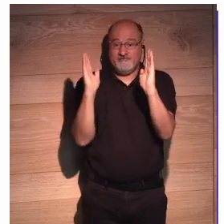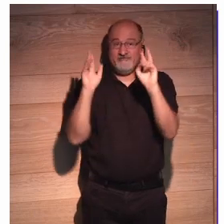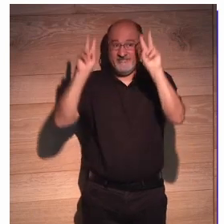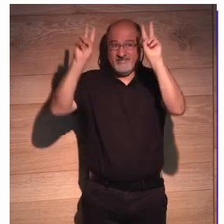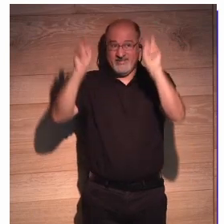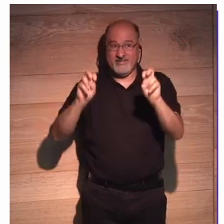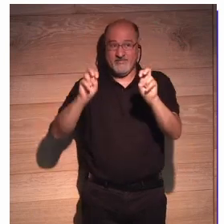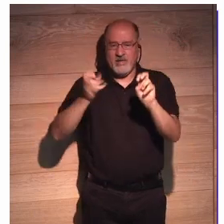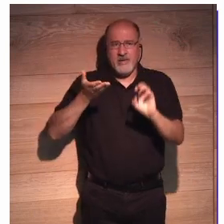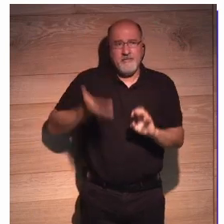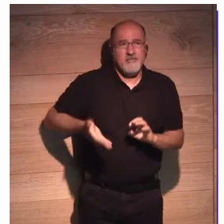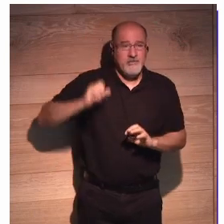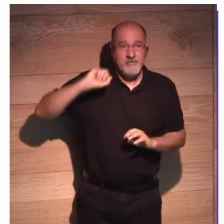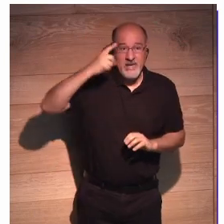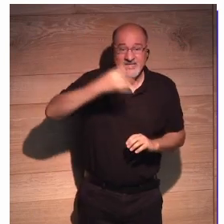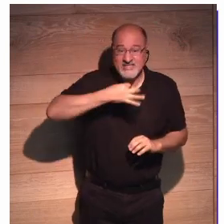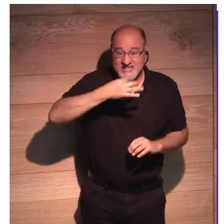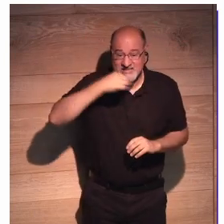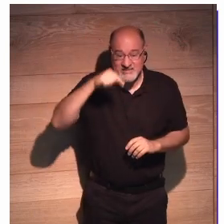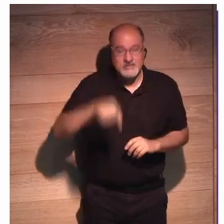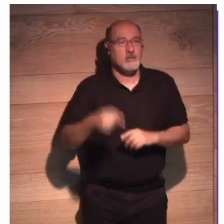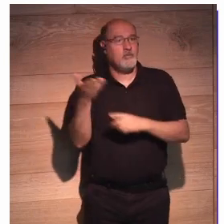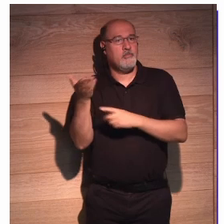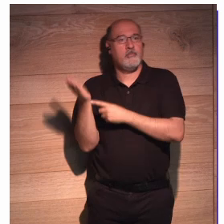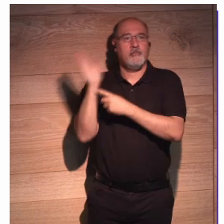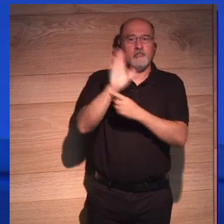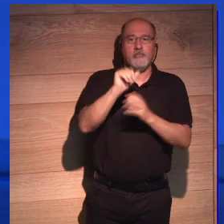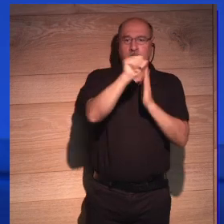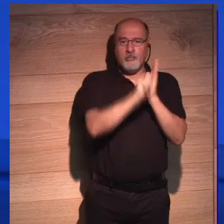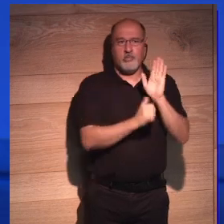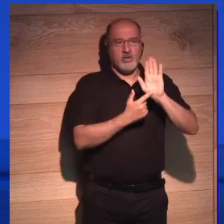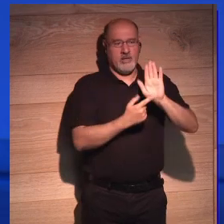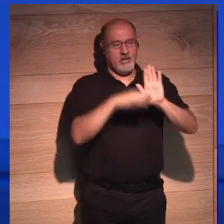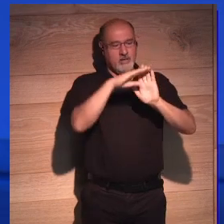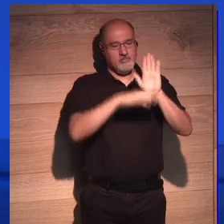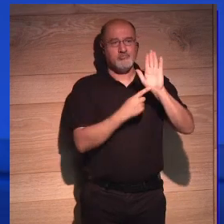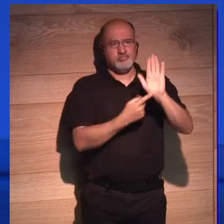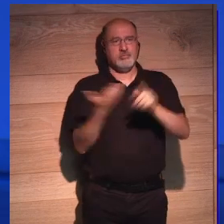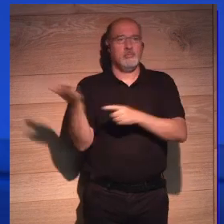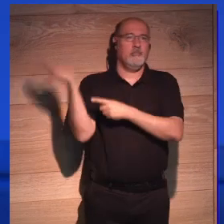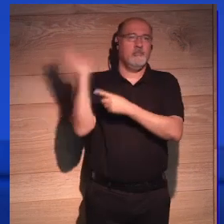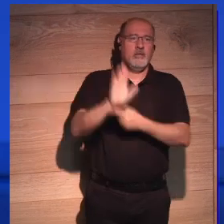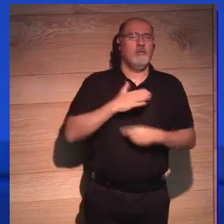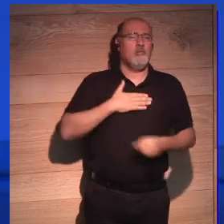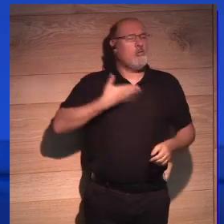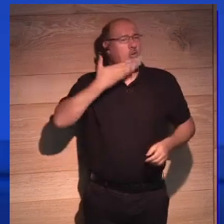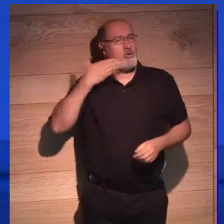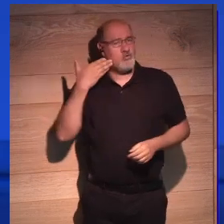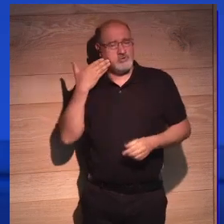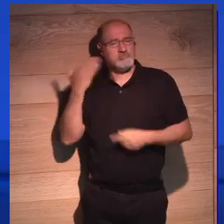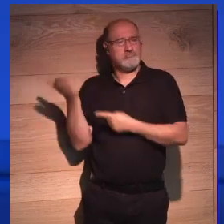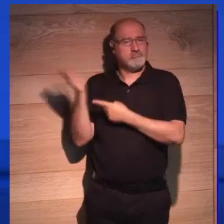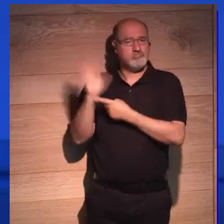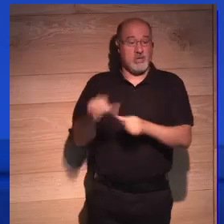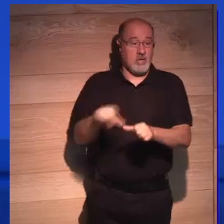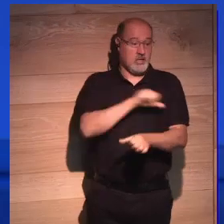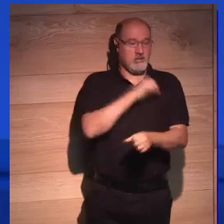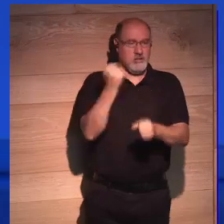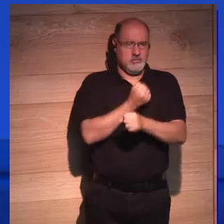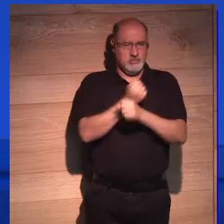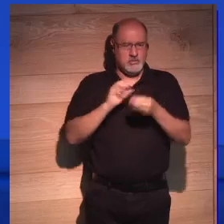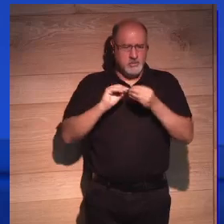is introducing the programme. I'm so proud of the work that the British Council and Limina have done to put